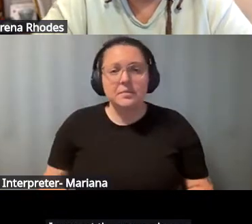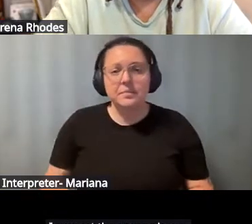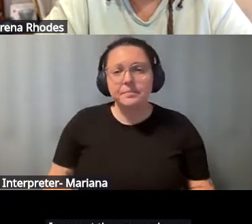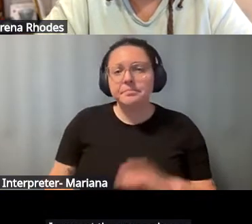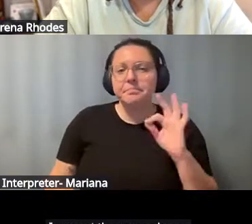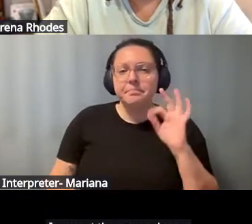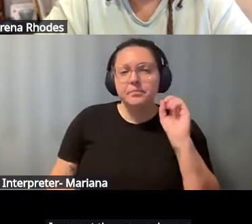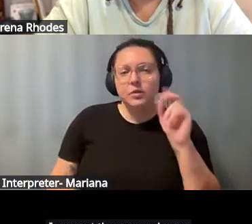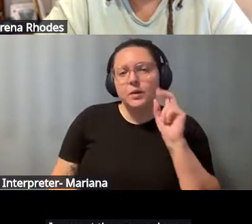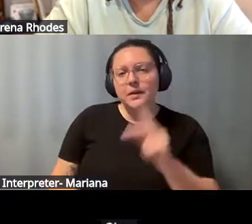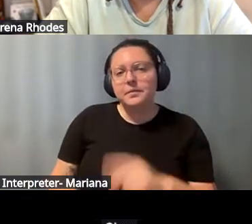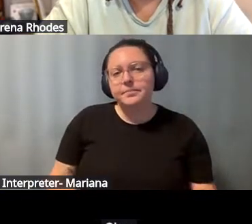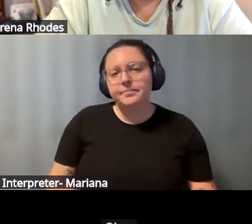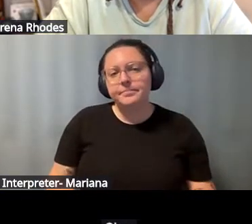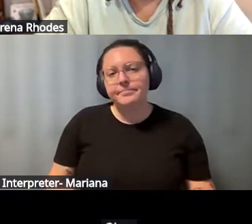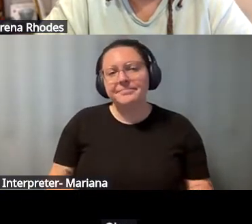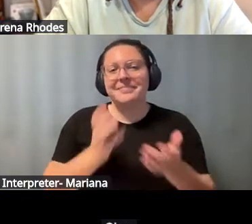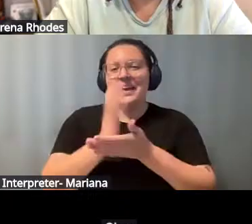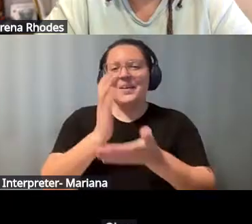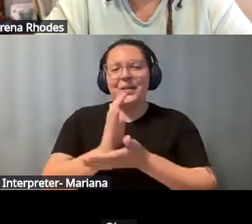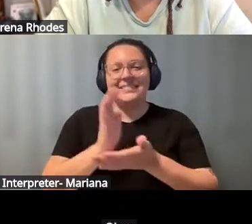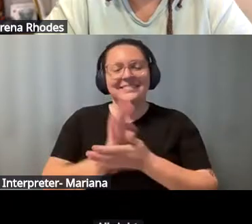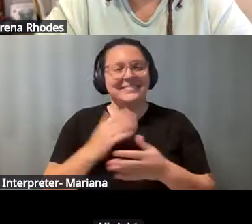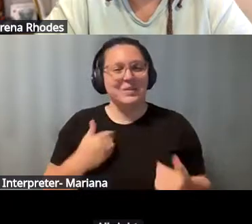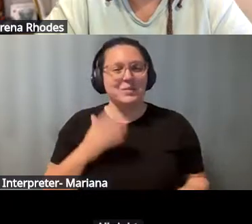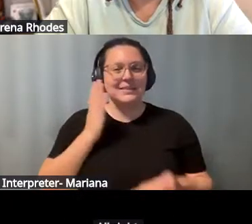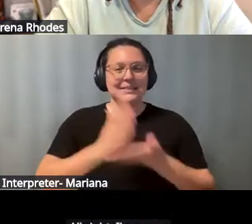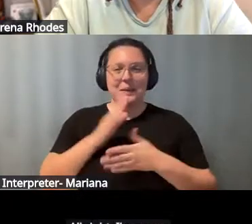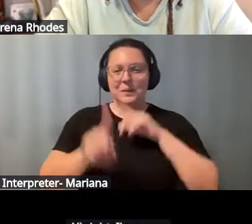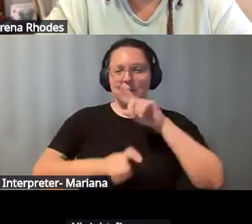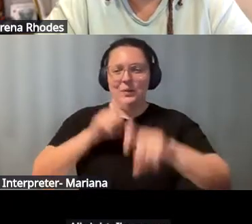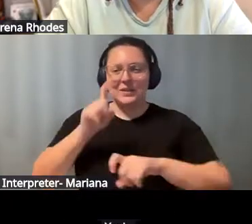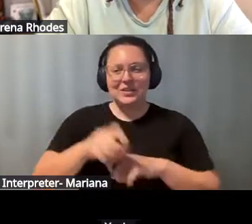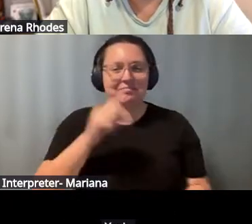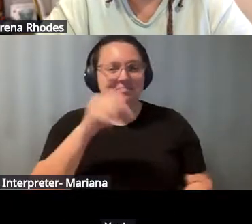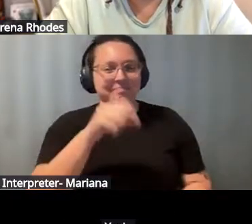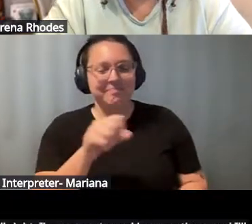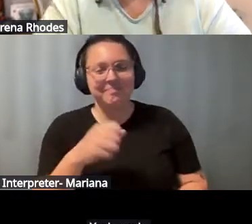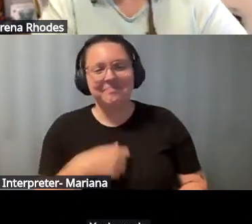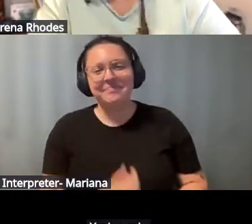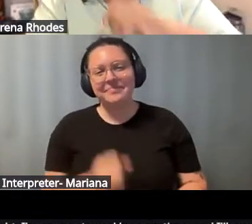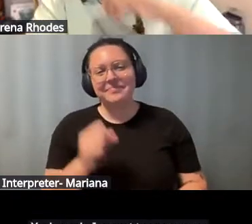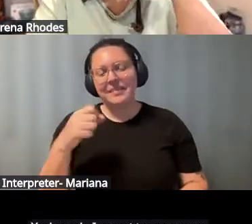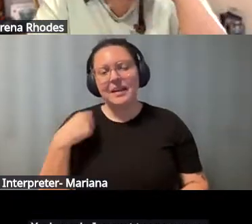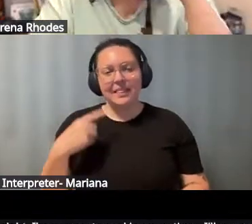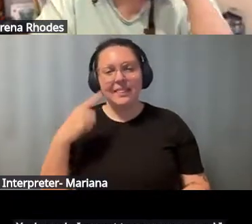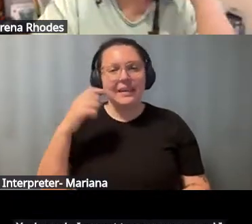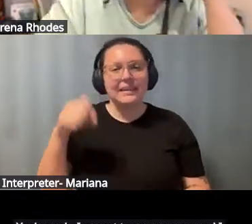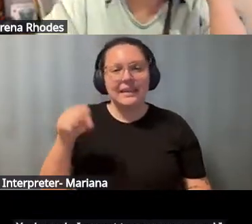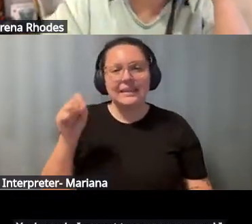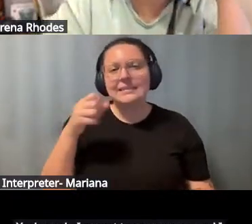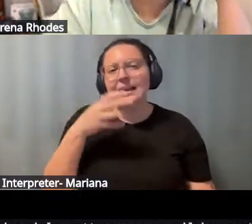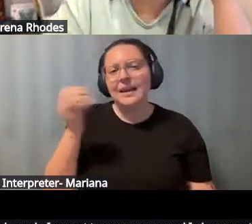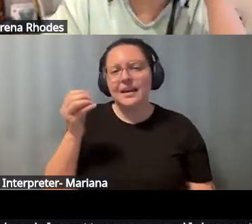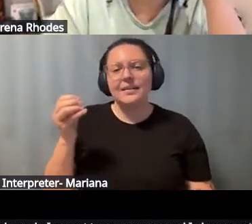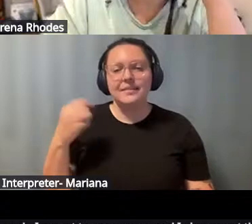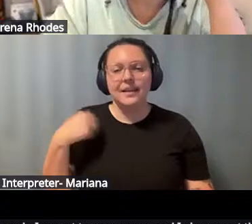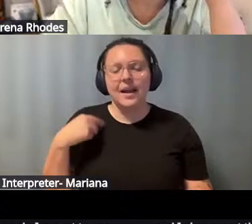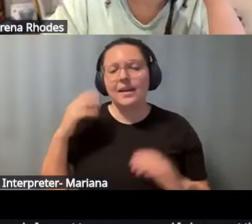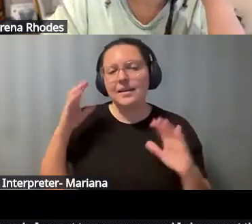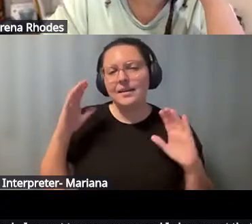Okay. All right. I'm going to stop asking questions now. Yeah, I expect the answer yes. And I also expect that this